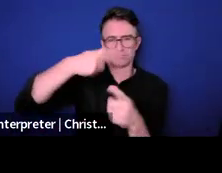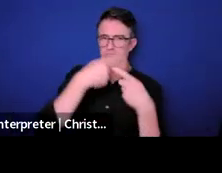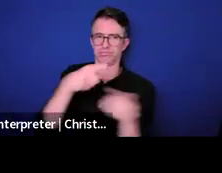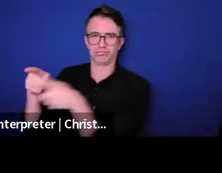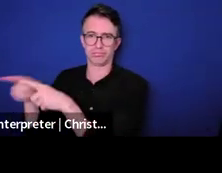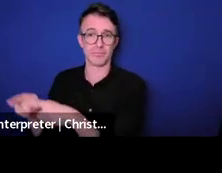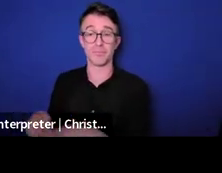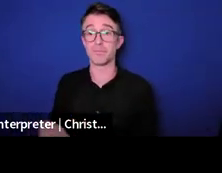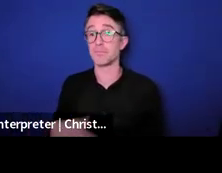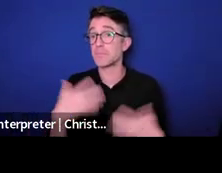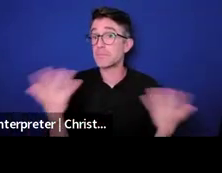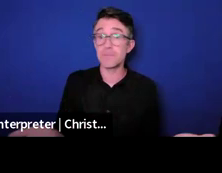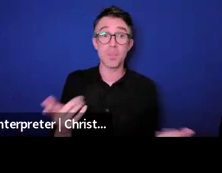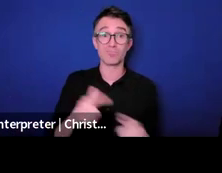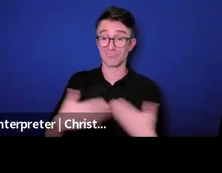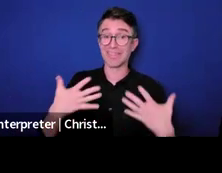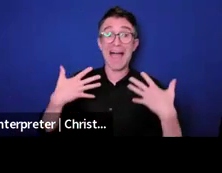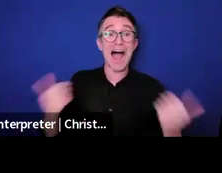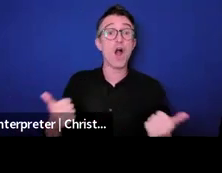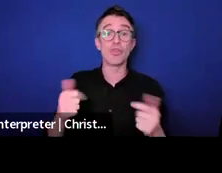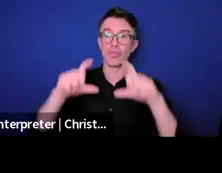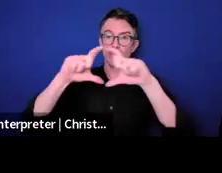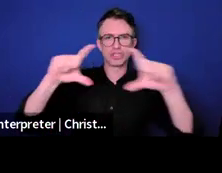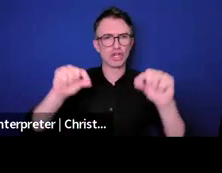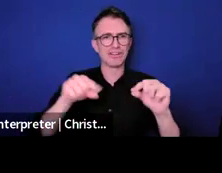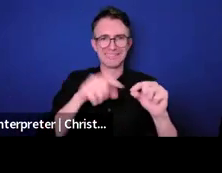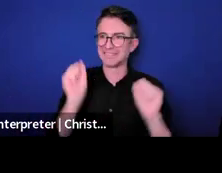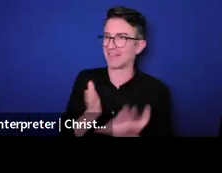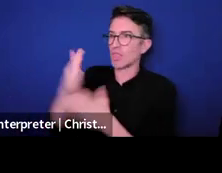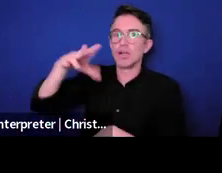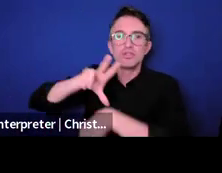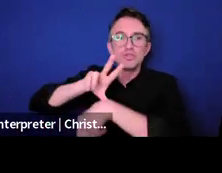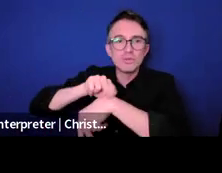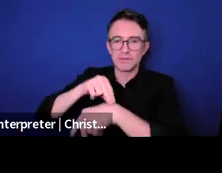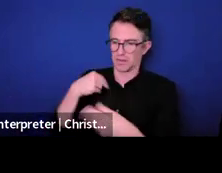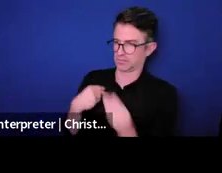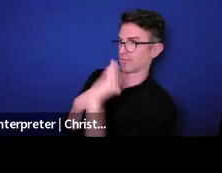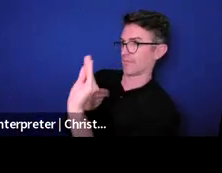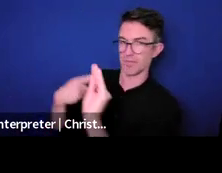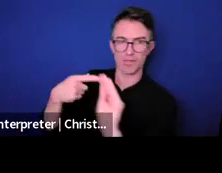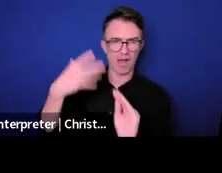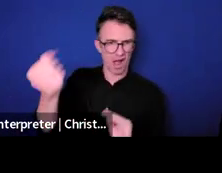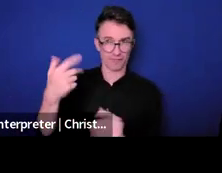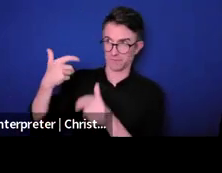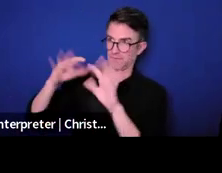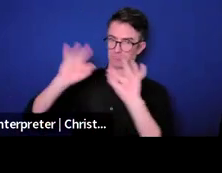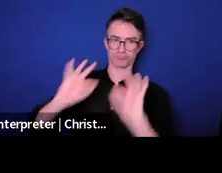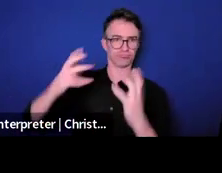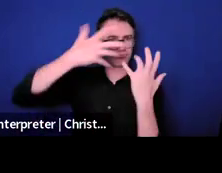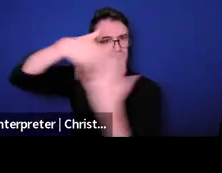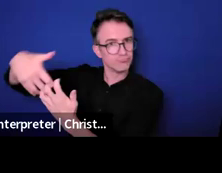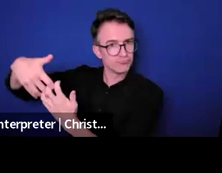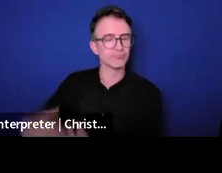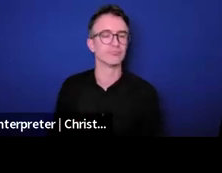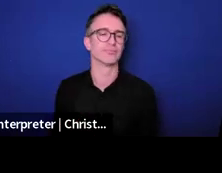specifically to be able to afford healthcare needs, which is critical, absolutely critical for persons with disabilities, for older persons, and for